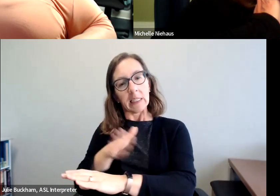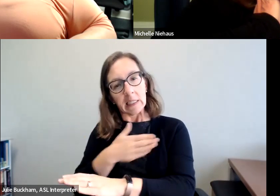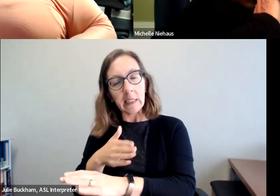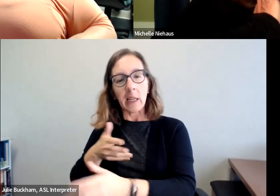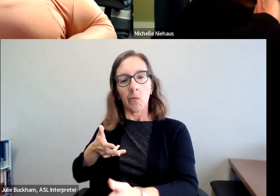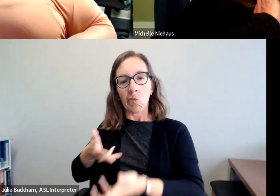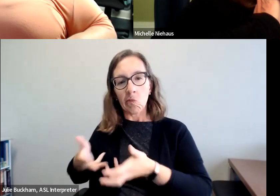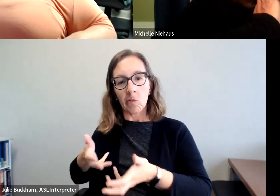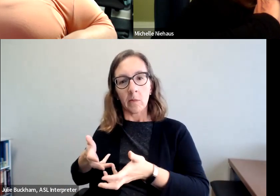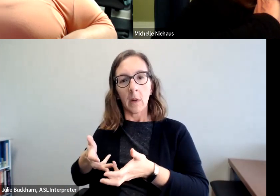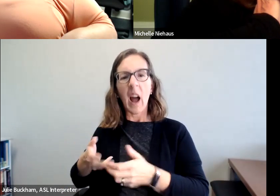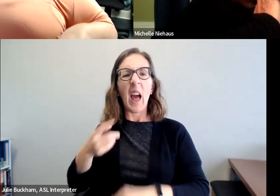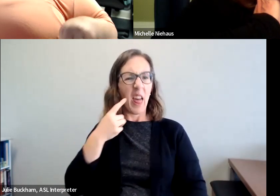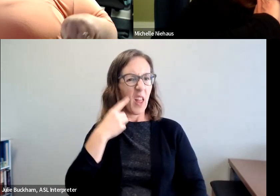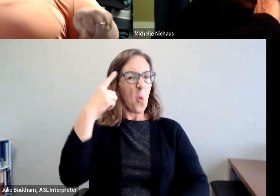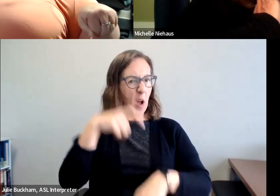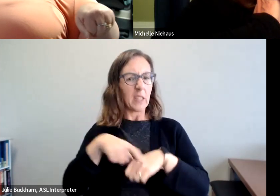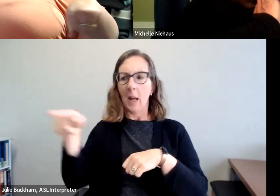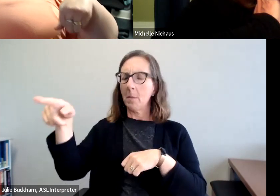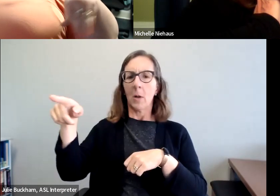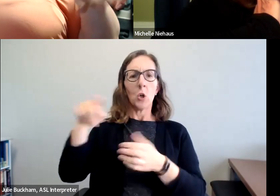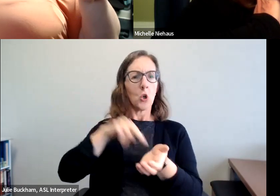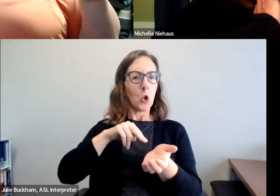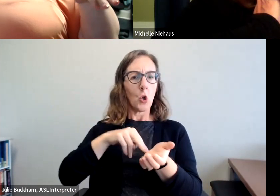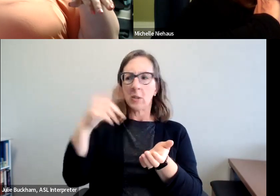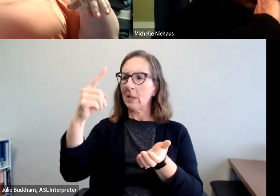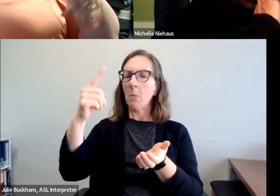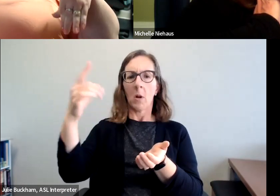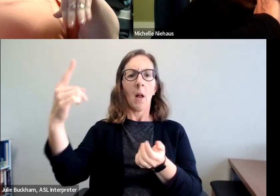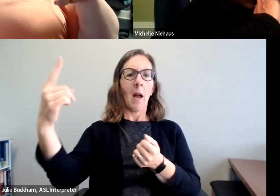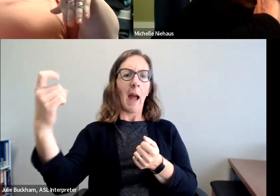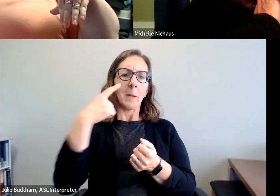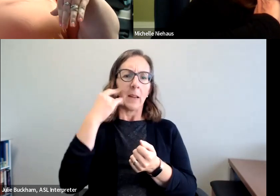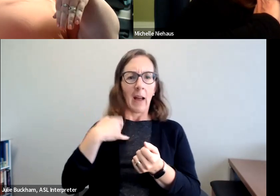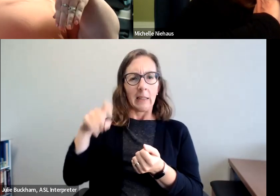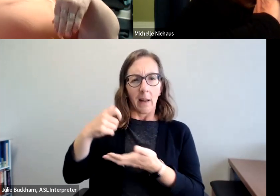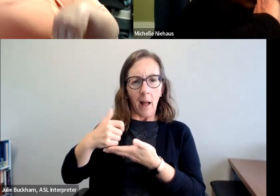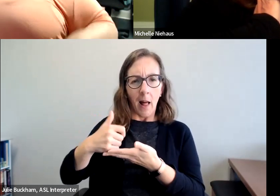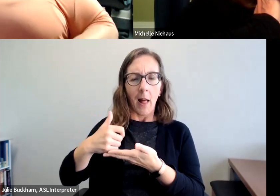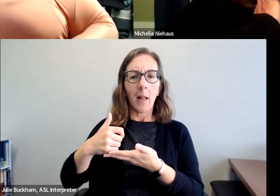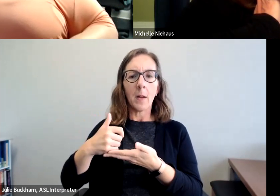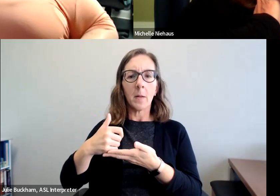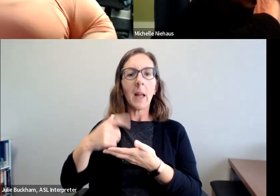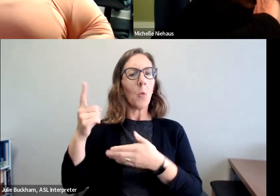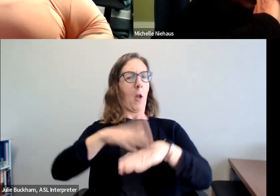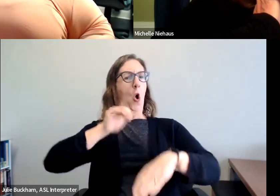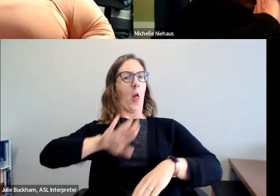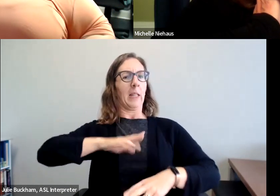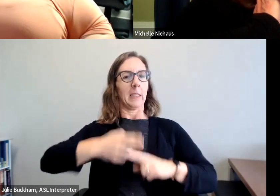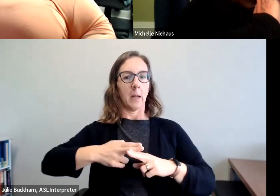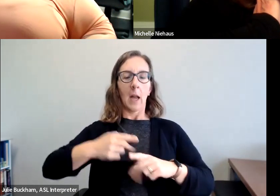offered assistance to me at one point, the nurse practitioner, as we were bringing him into the office when they called us back, and